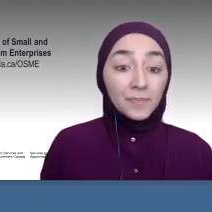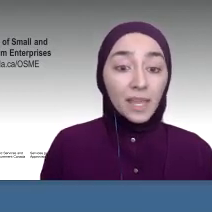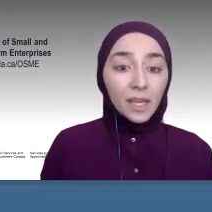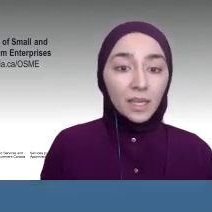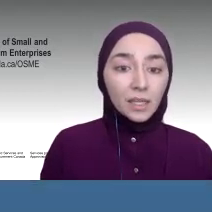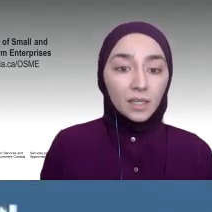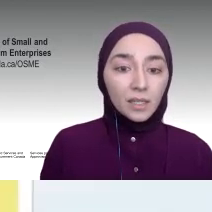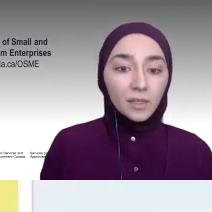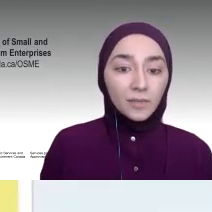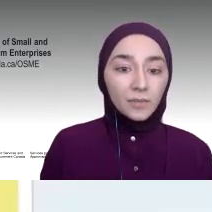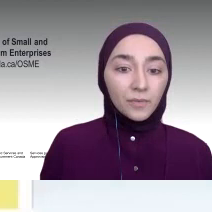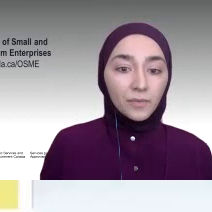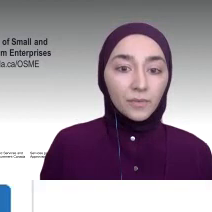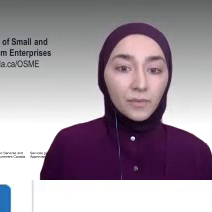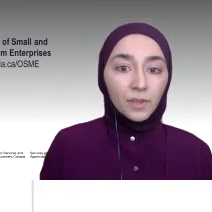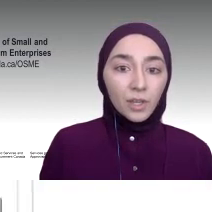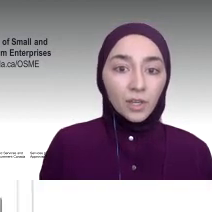providing.